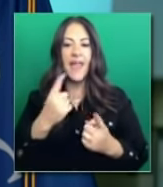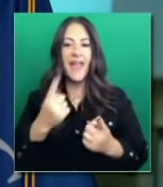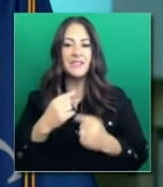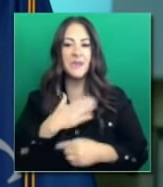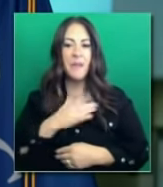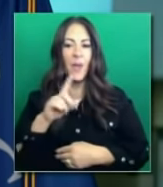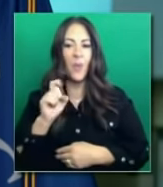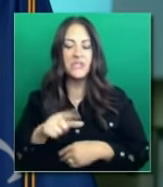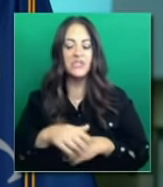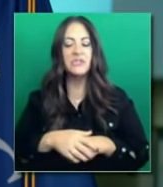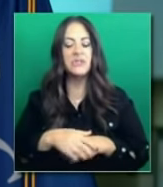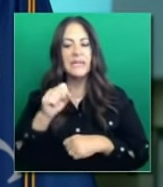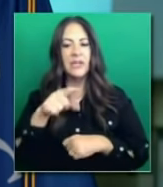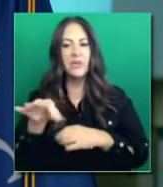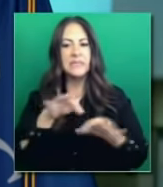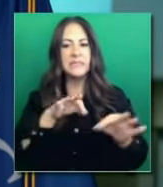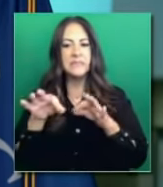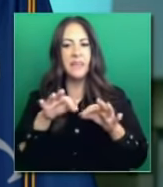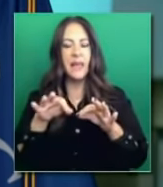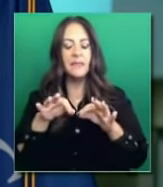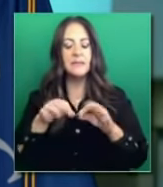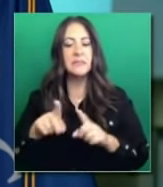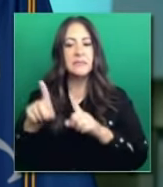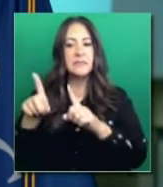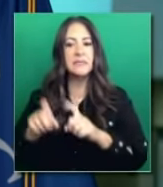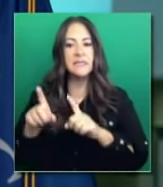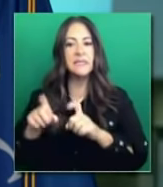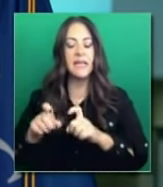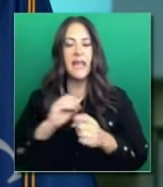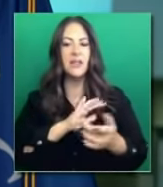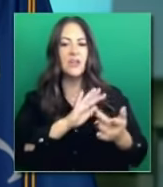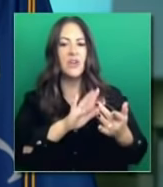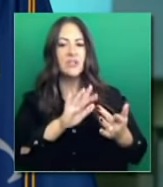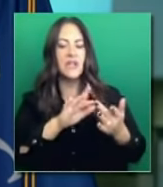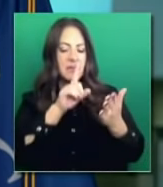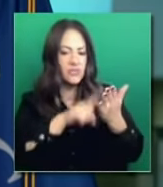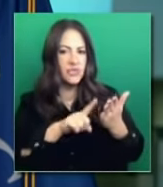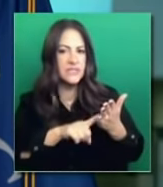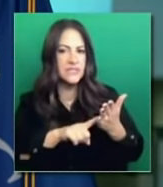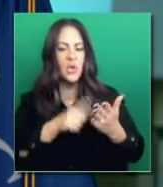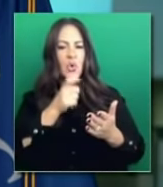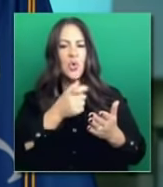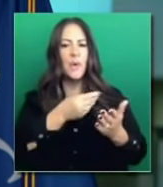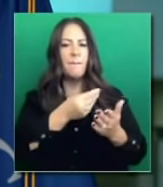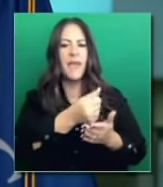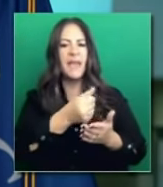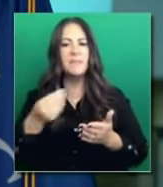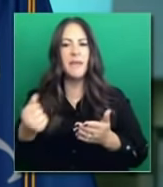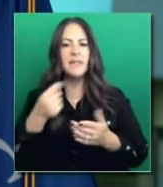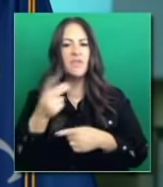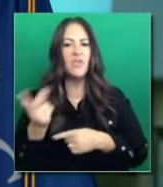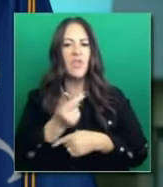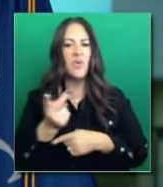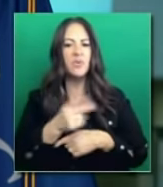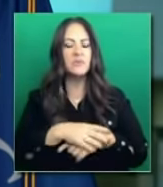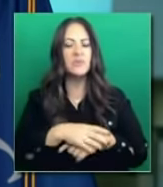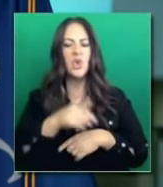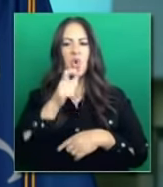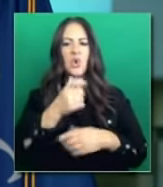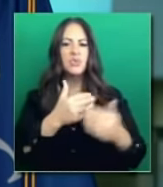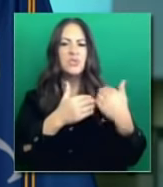how the testing and contract tracing will be funded, who will be responsible for non-lab-related